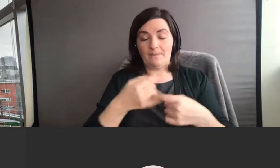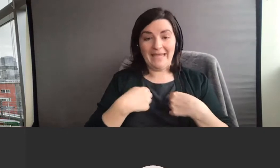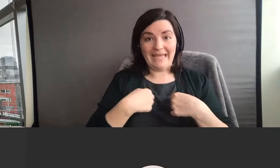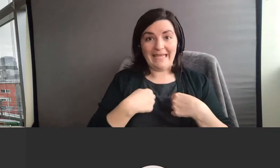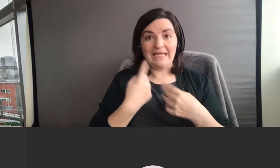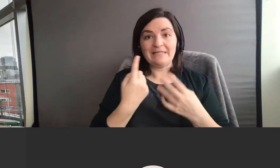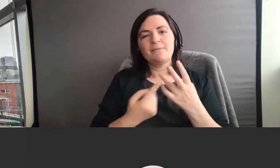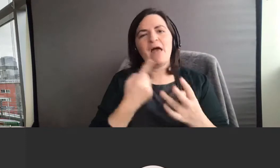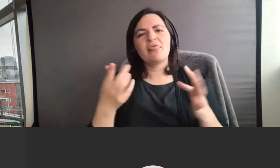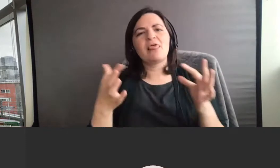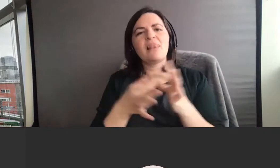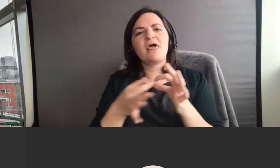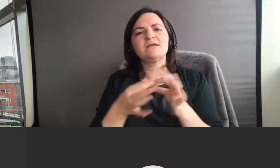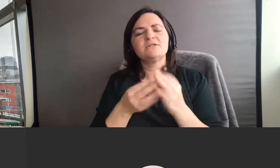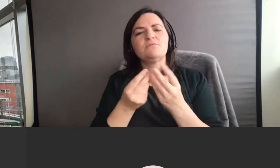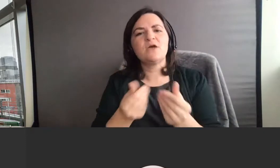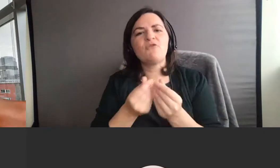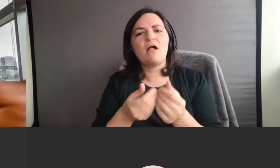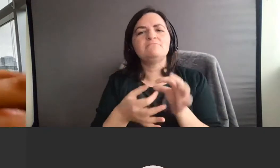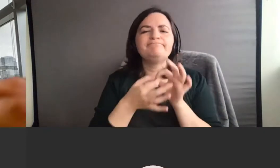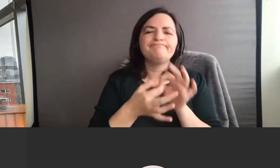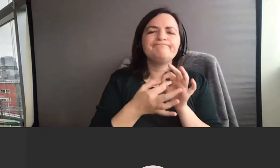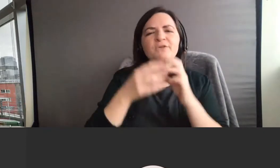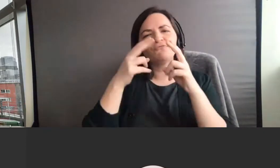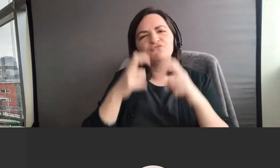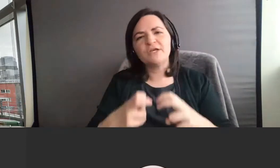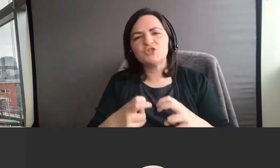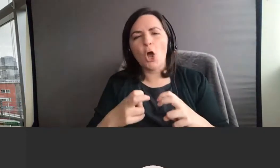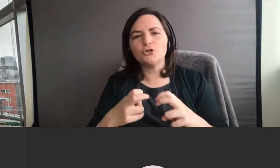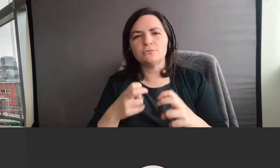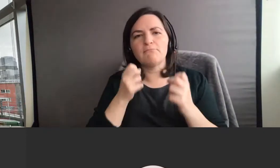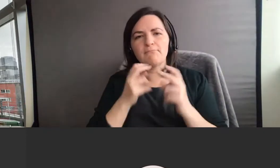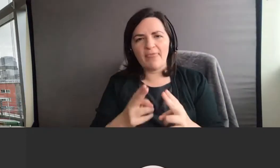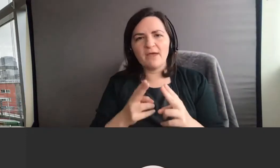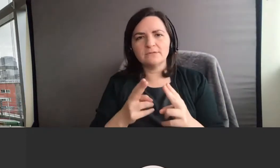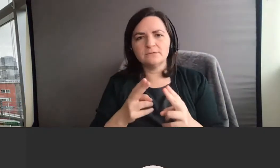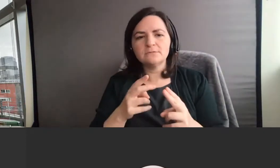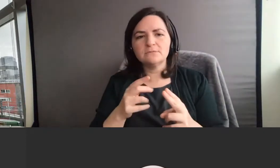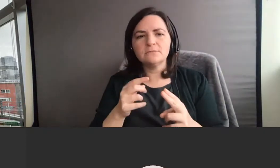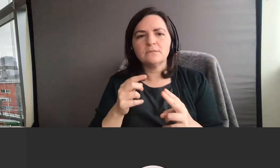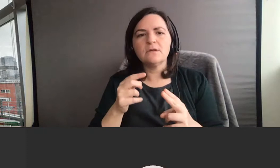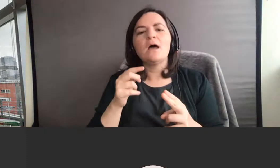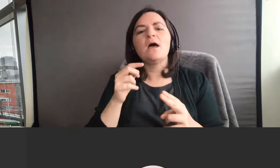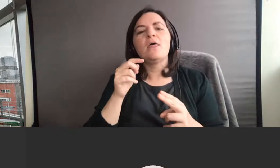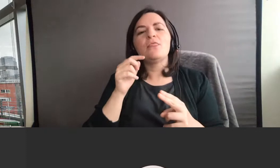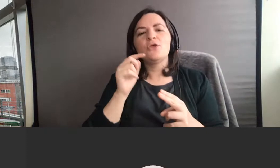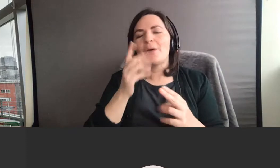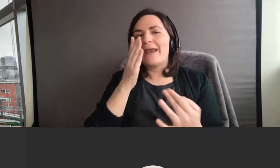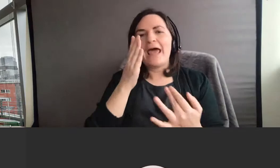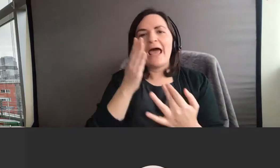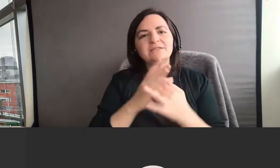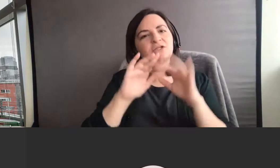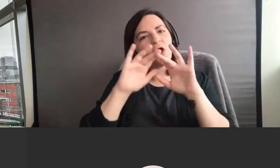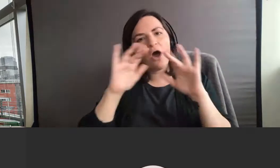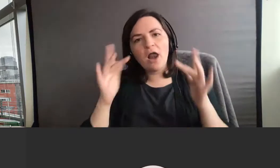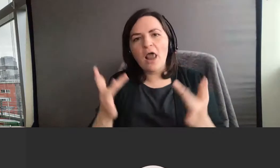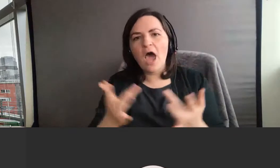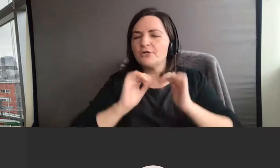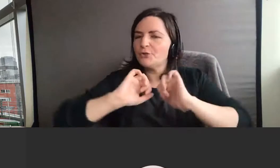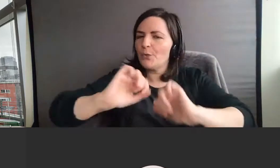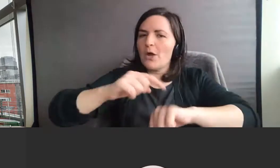links to materials around research methods. So you can access all of the stuff that you need for session 3 online in your own